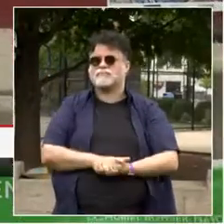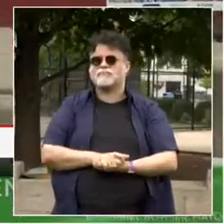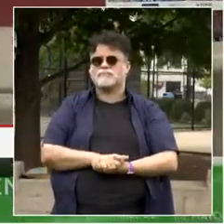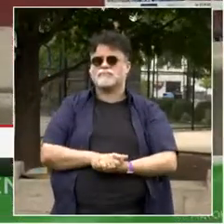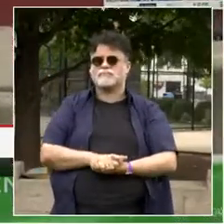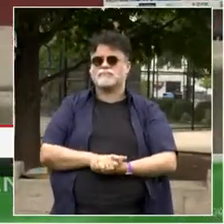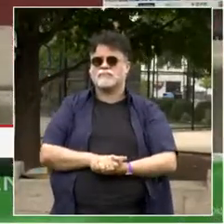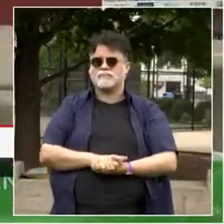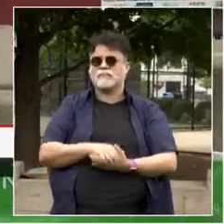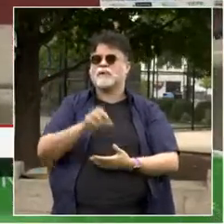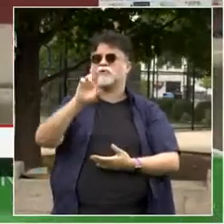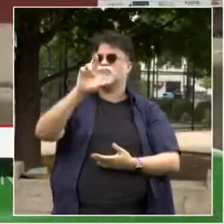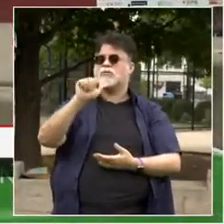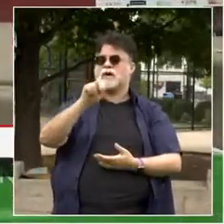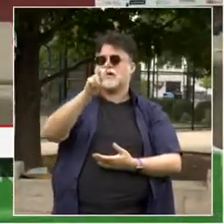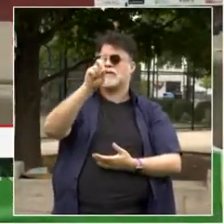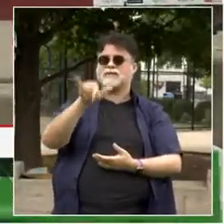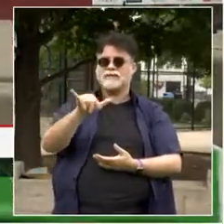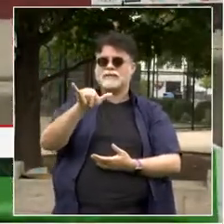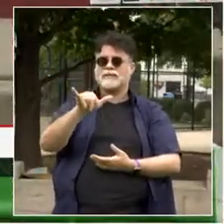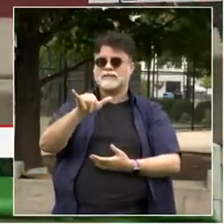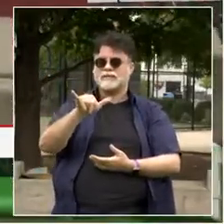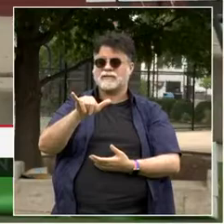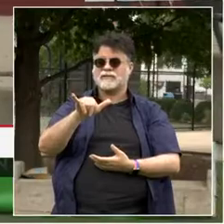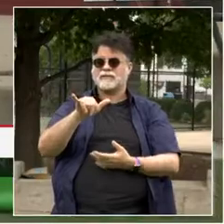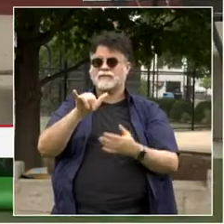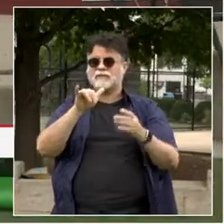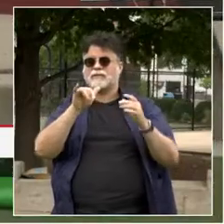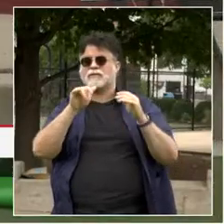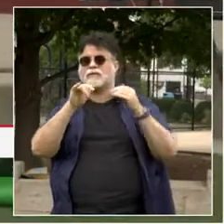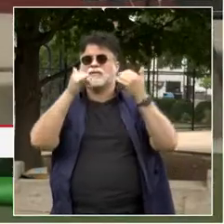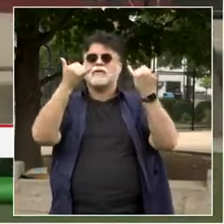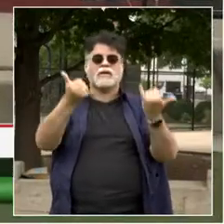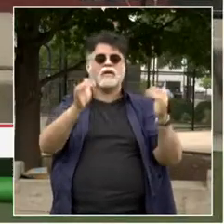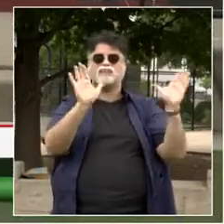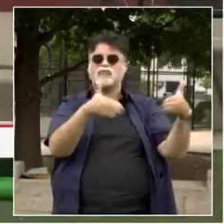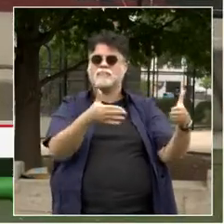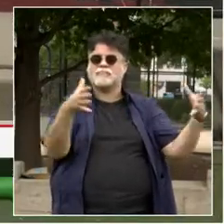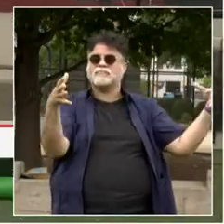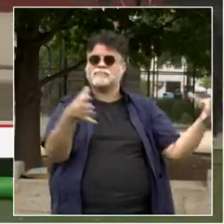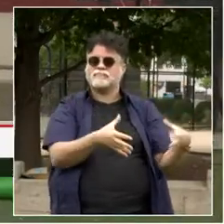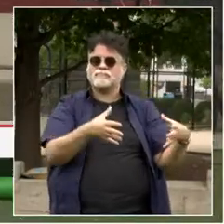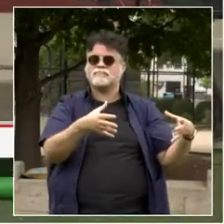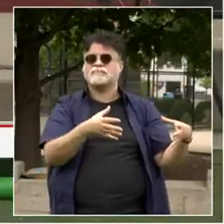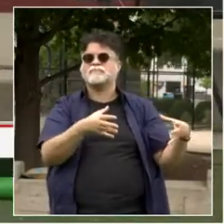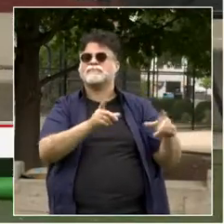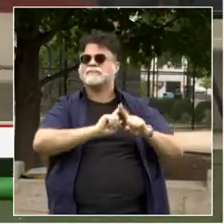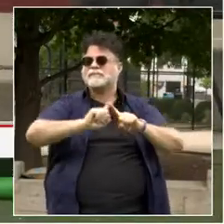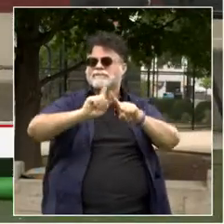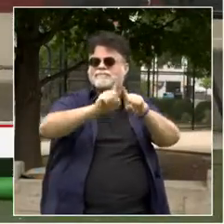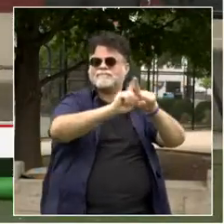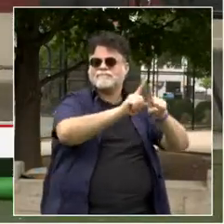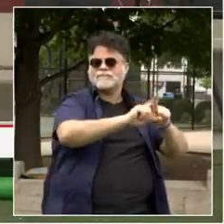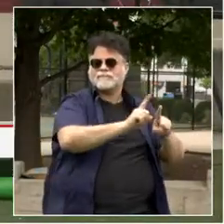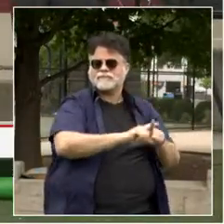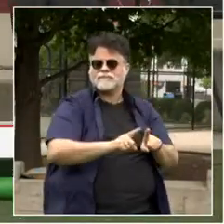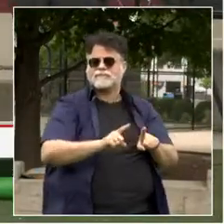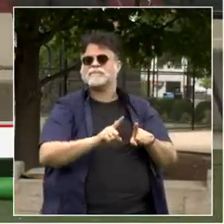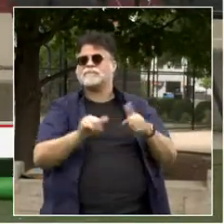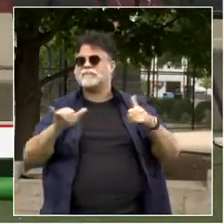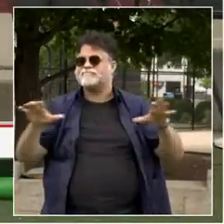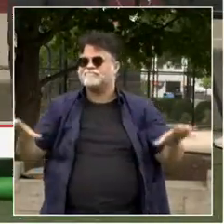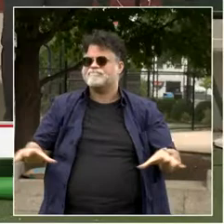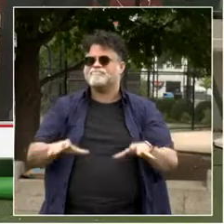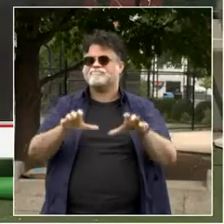for your leadership and stewardship over all of these issues. I know when ANC